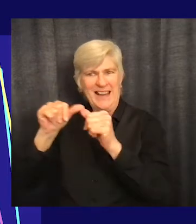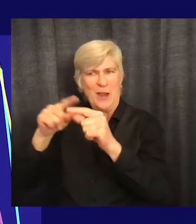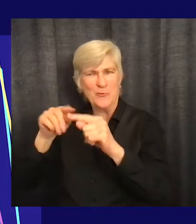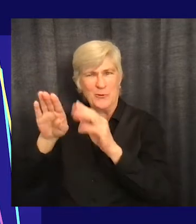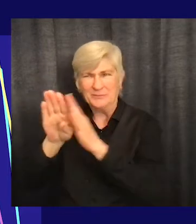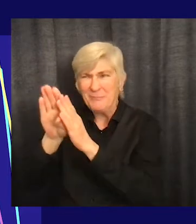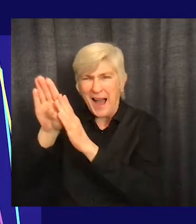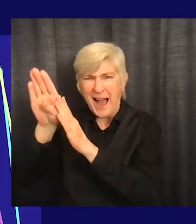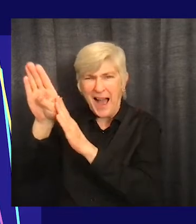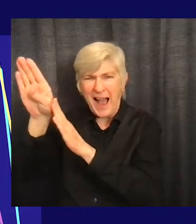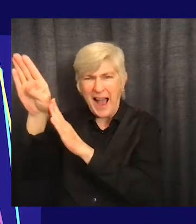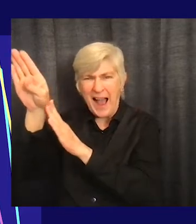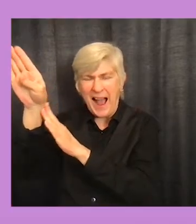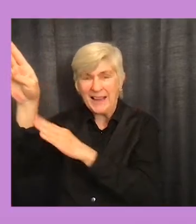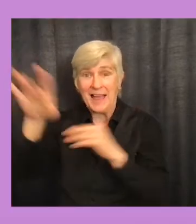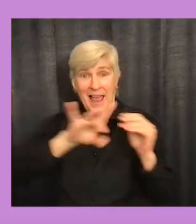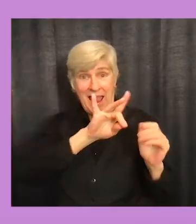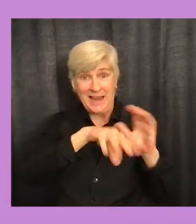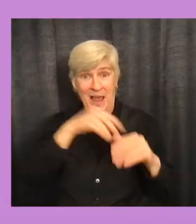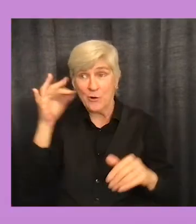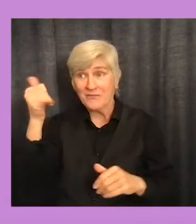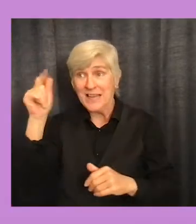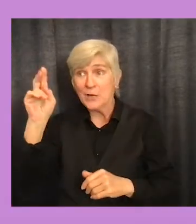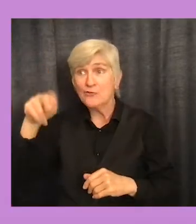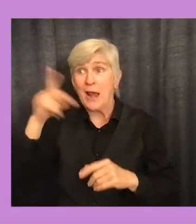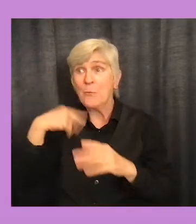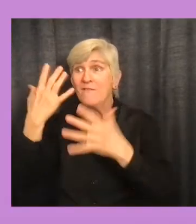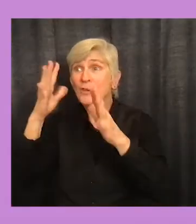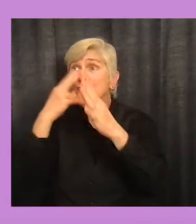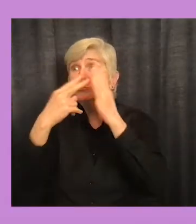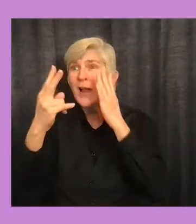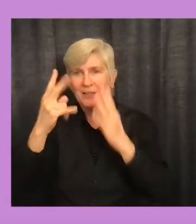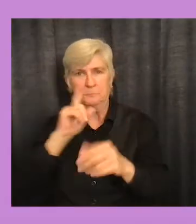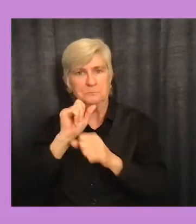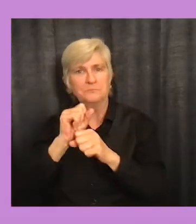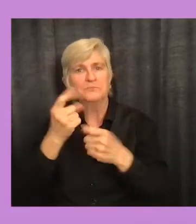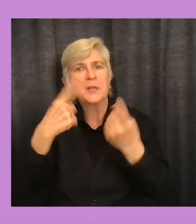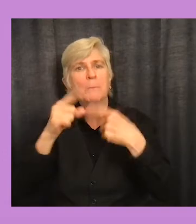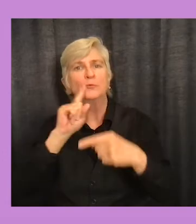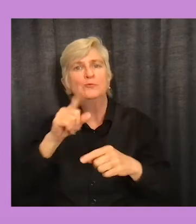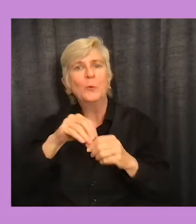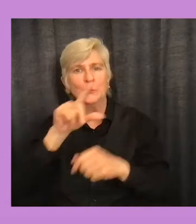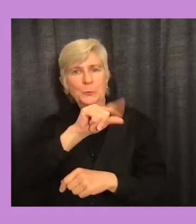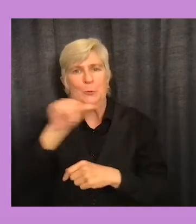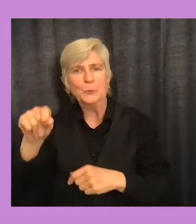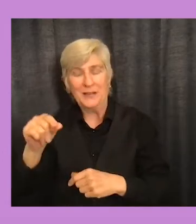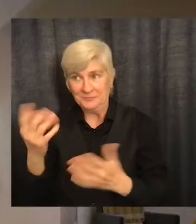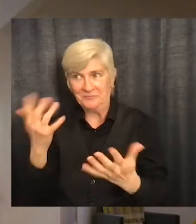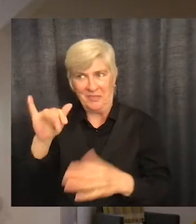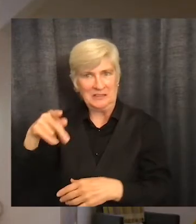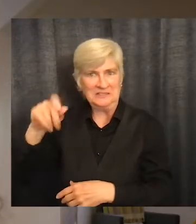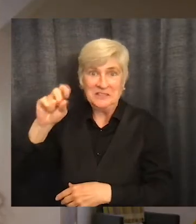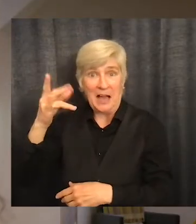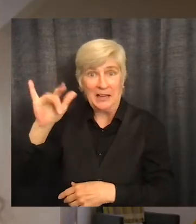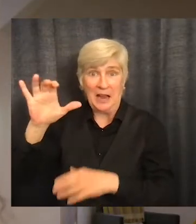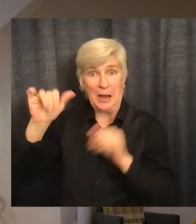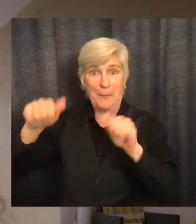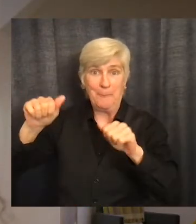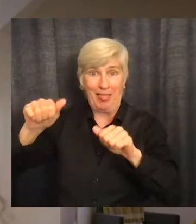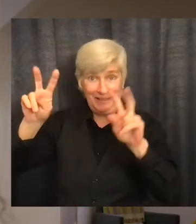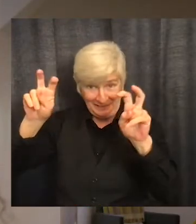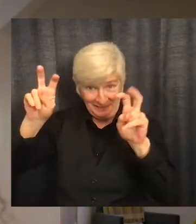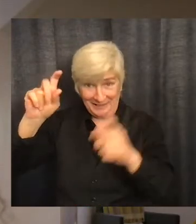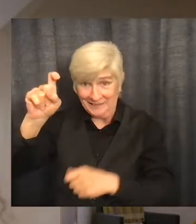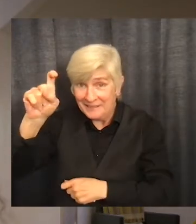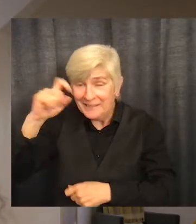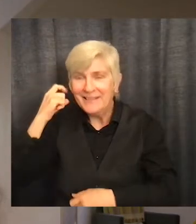trends continuing to spike. In fact, 8 in 10 of the trends we predicted came true in 2020. How's that for psychic